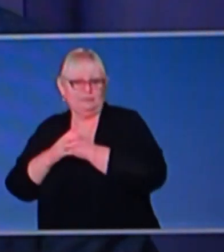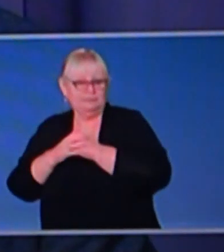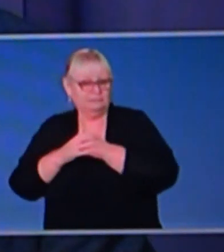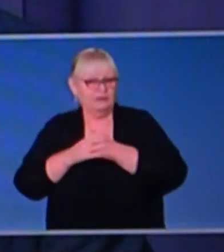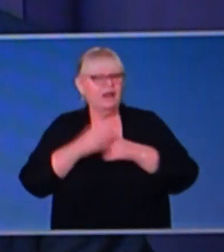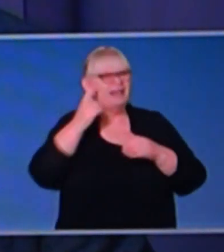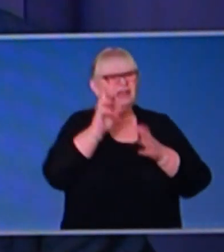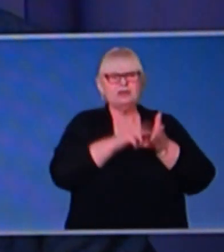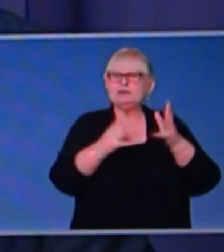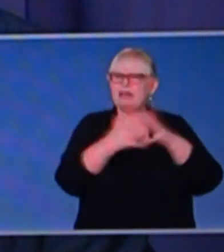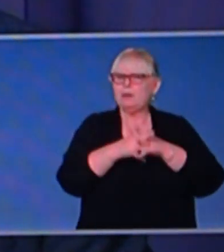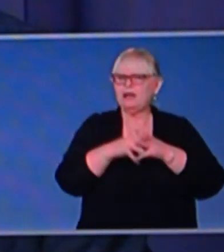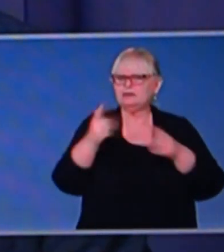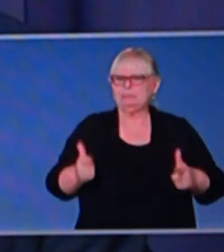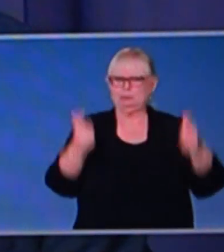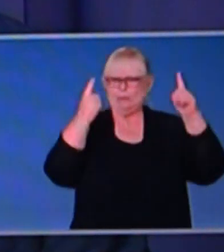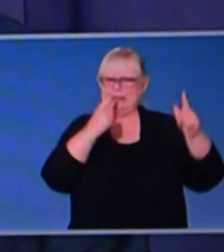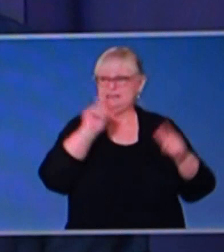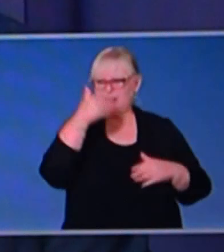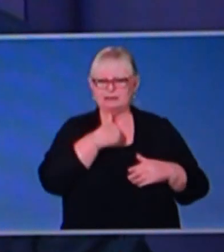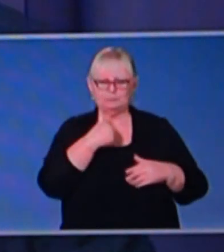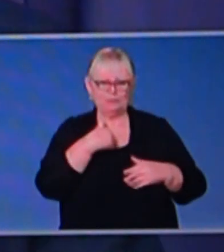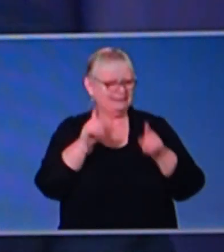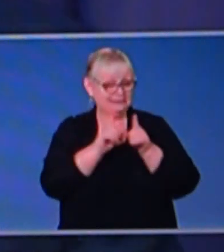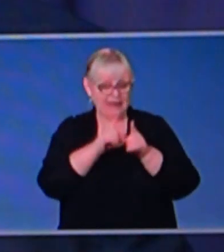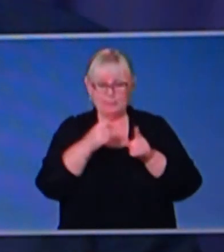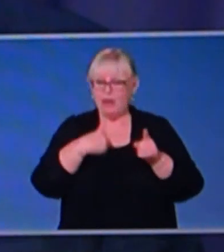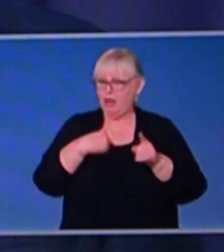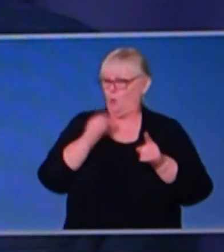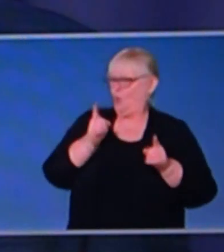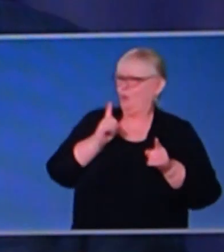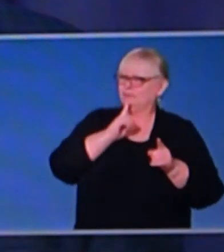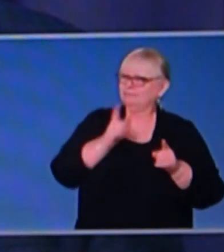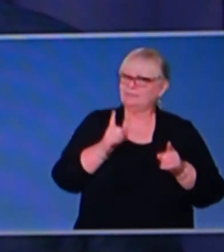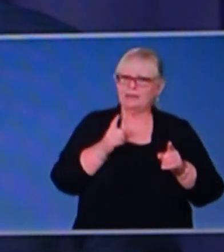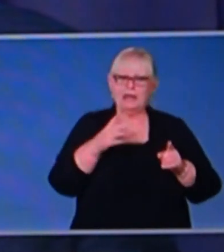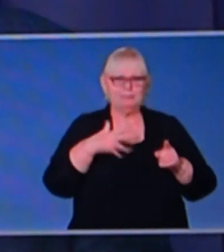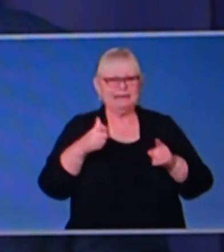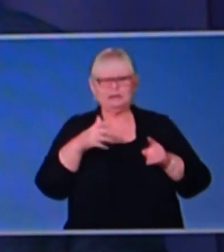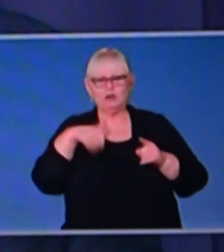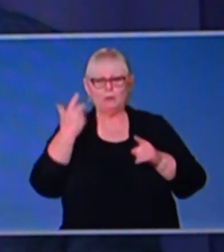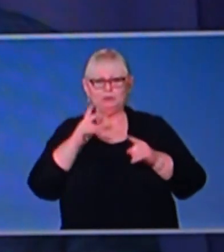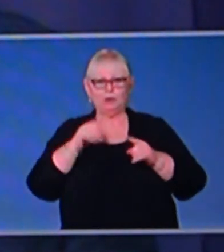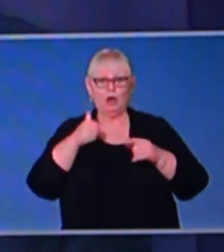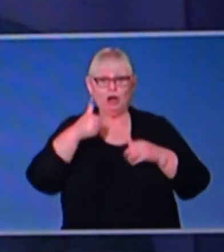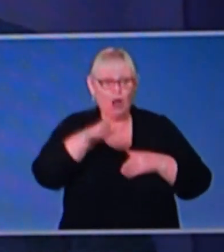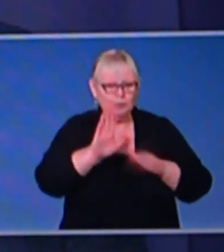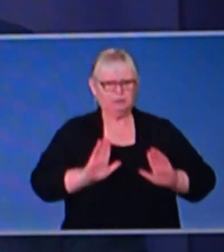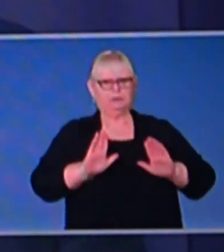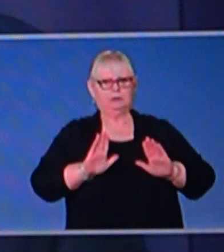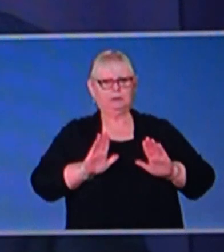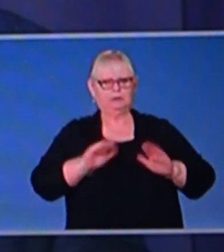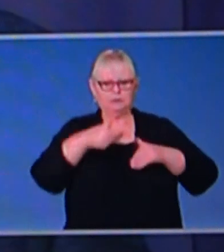New South Wales Premier was suggesting this morning, and as I've warned against as well, you get into this stop-go approach going forward, and you don't want